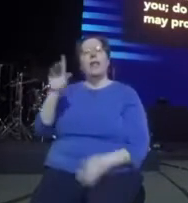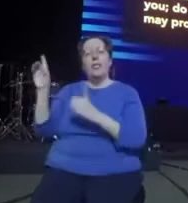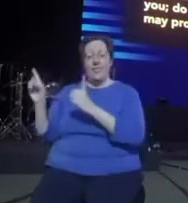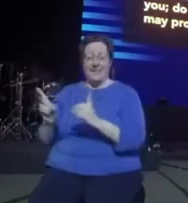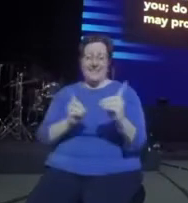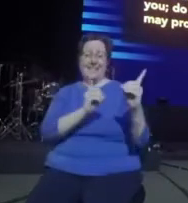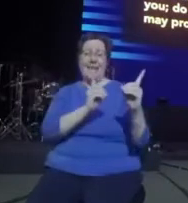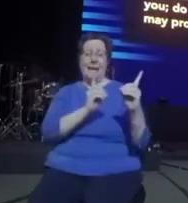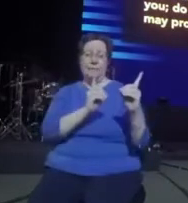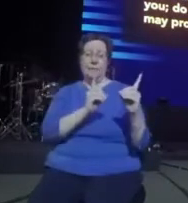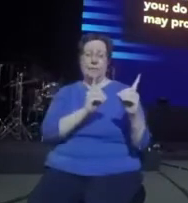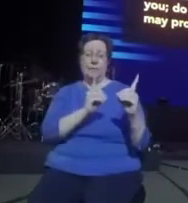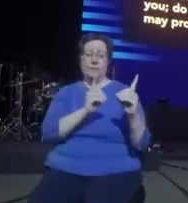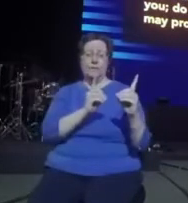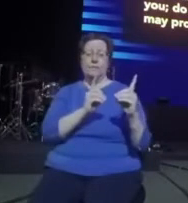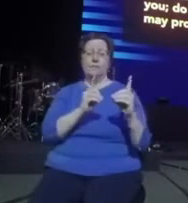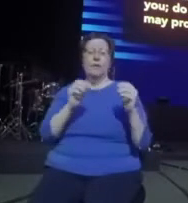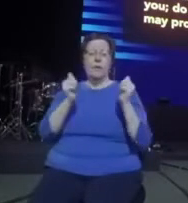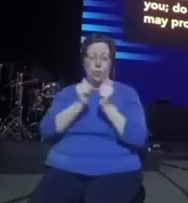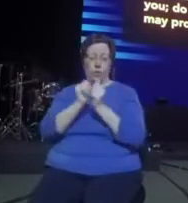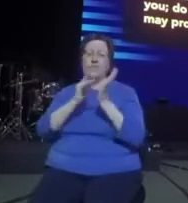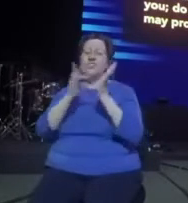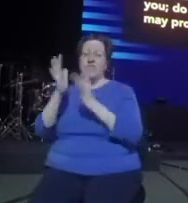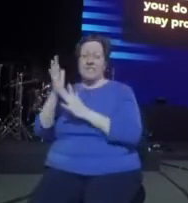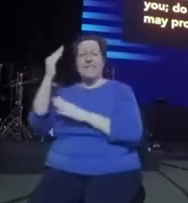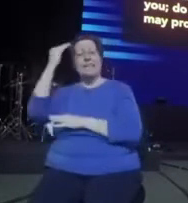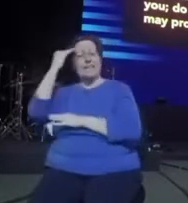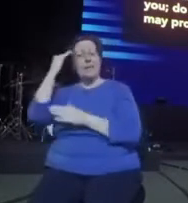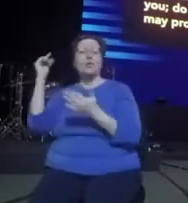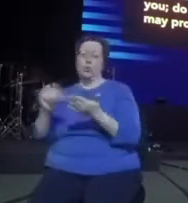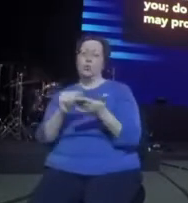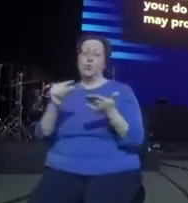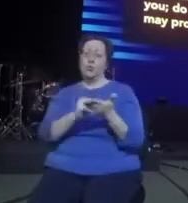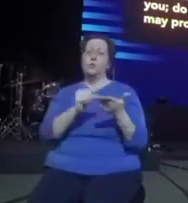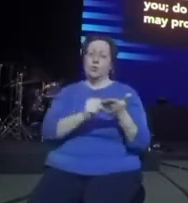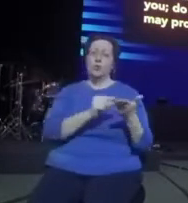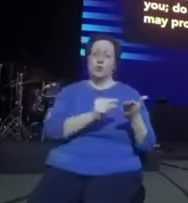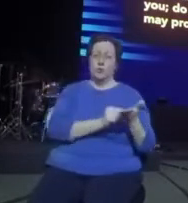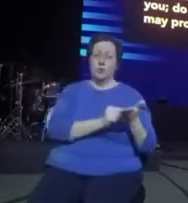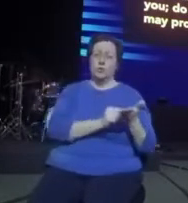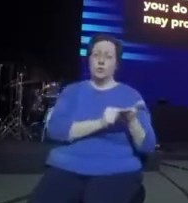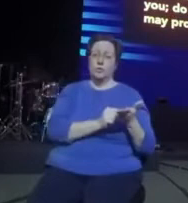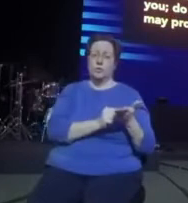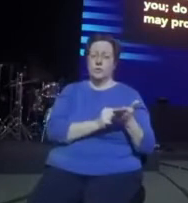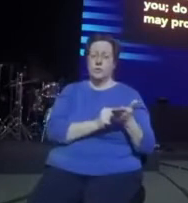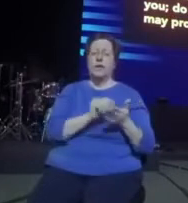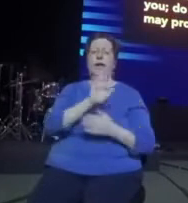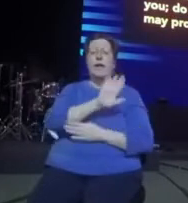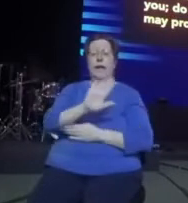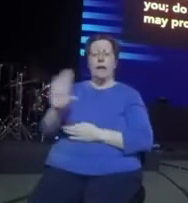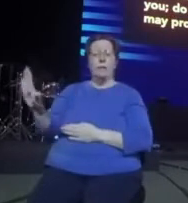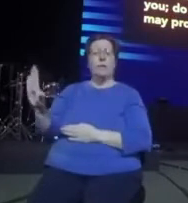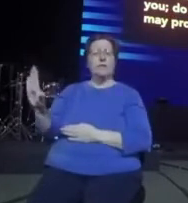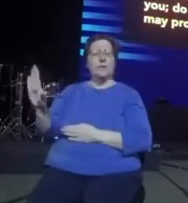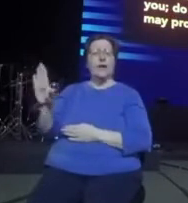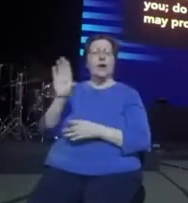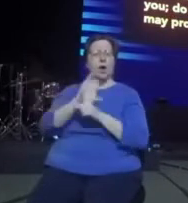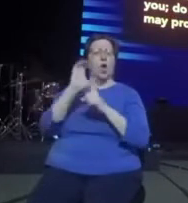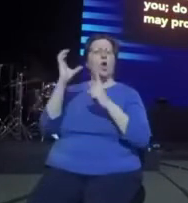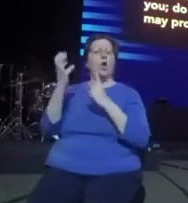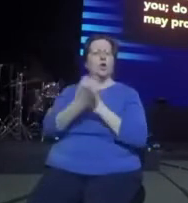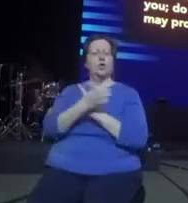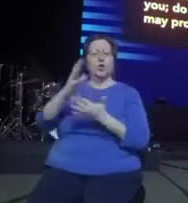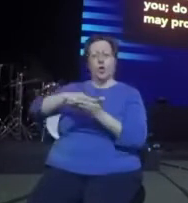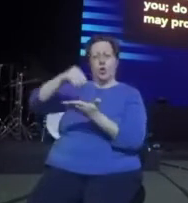disciples that were with Jesus, they knew these scriptures. It was their custom to learn